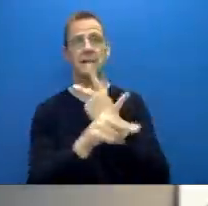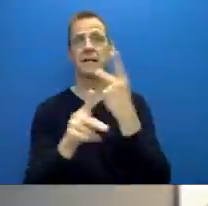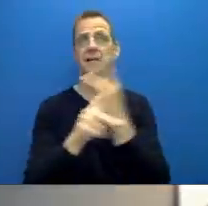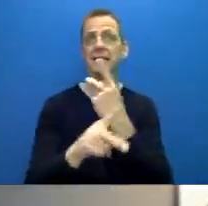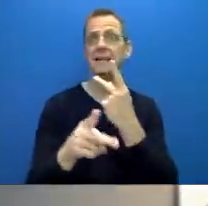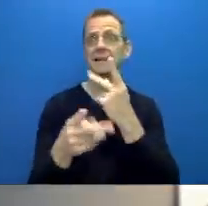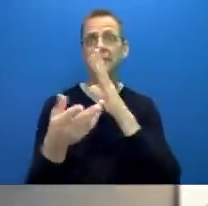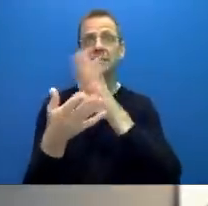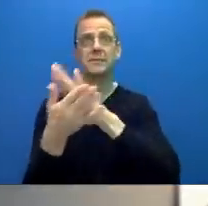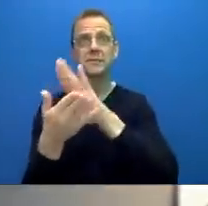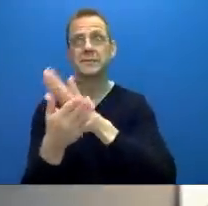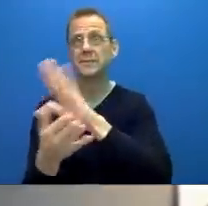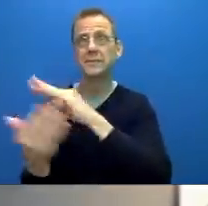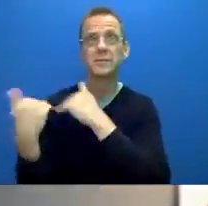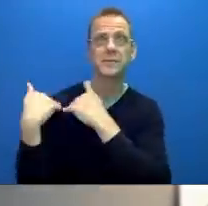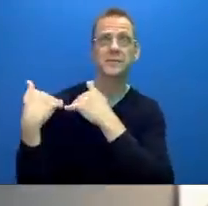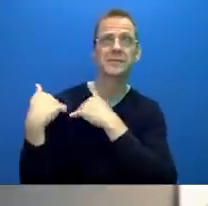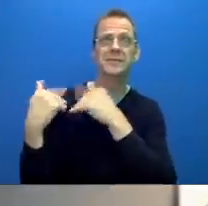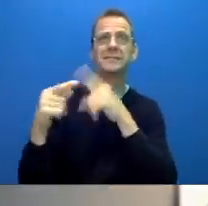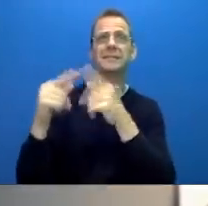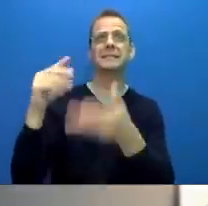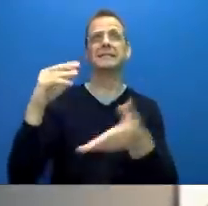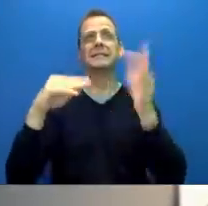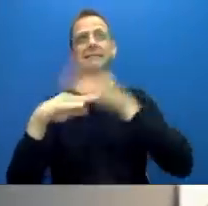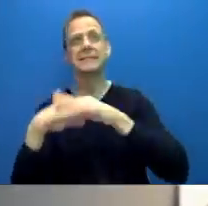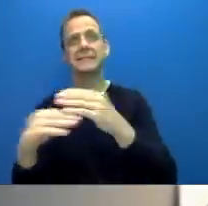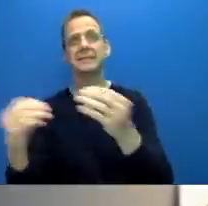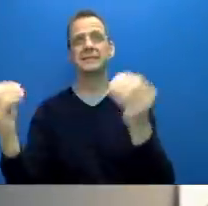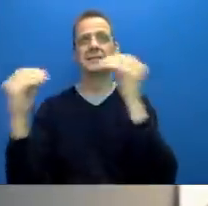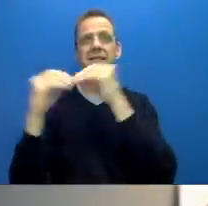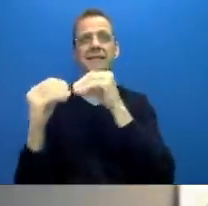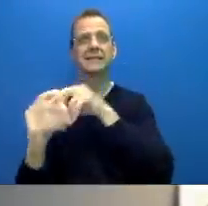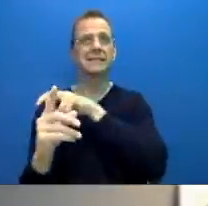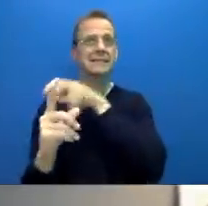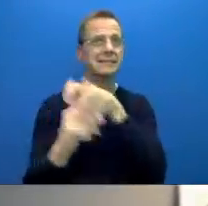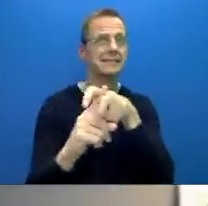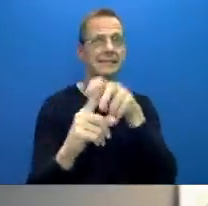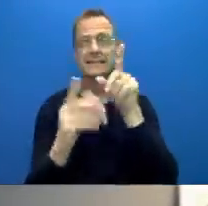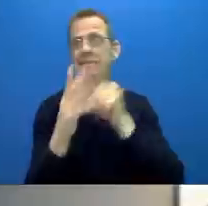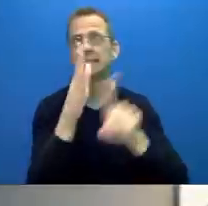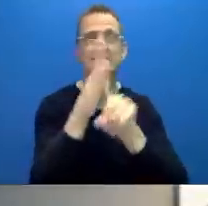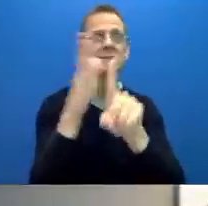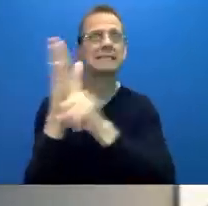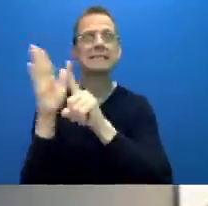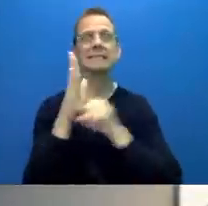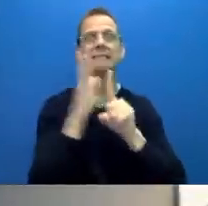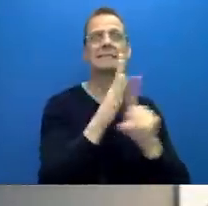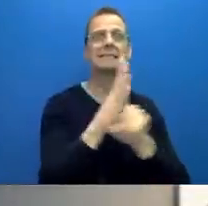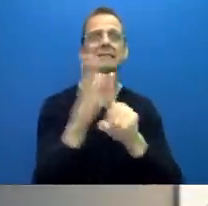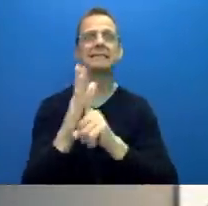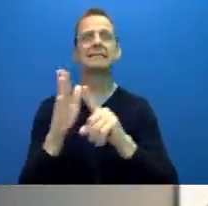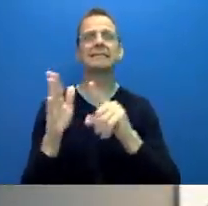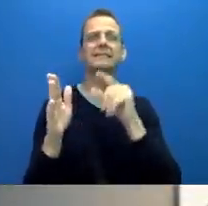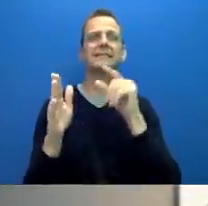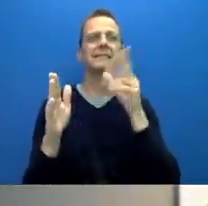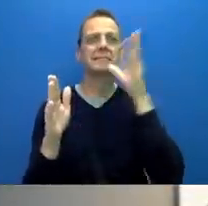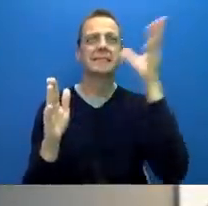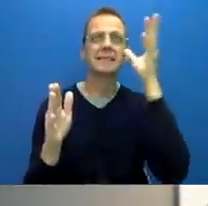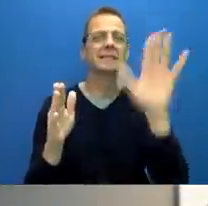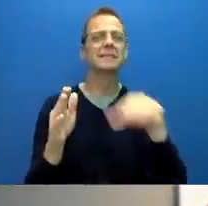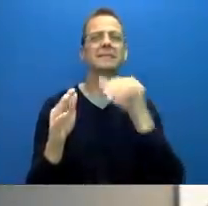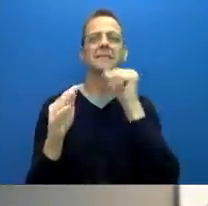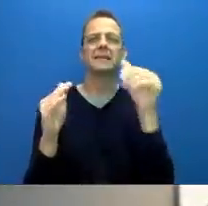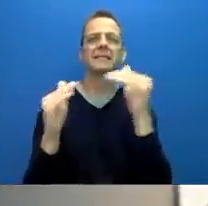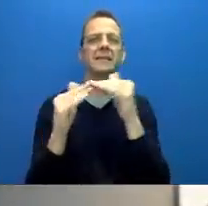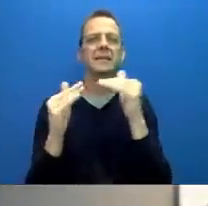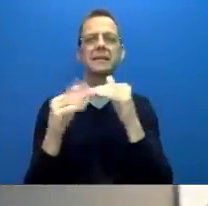the building in terms of just their work. And it was unfair to put principals and vice principals, administrators in that position to